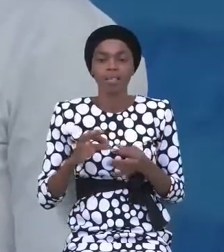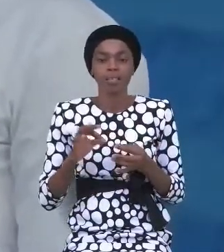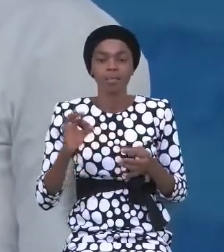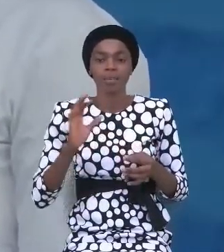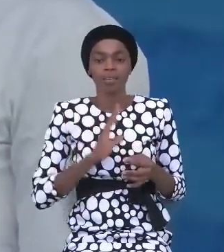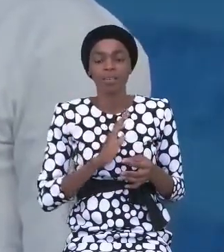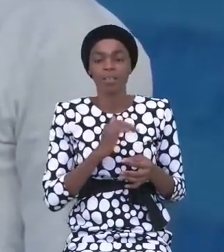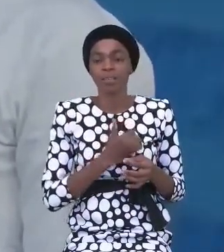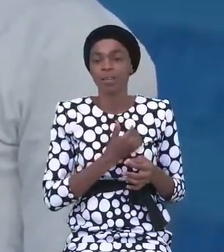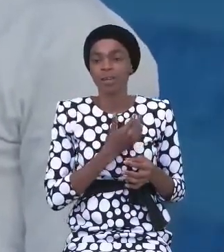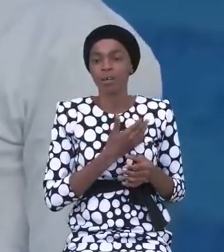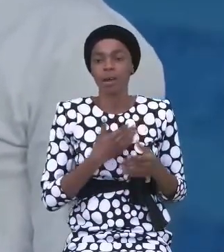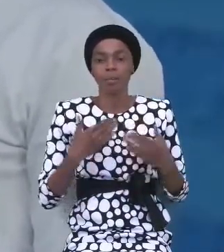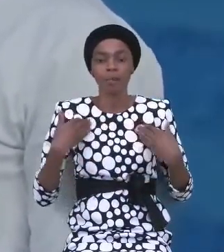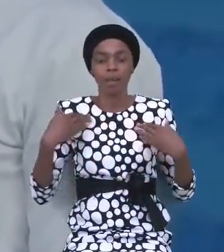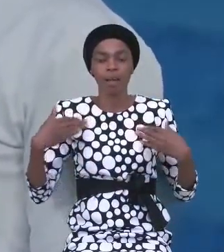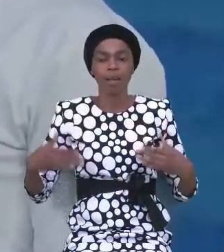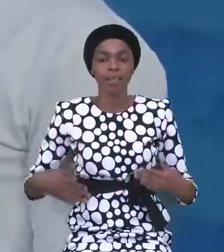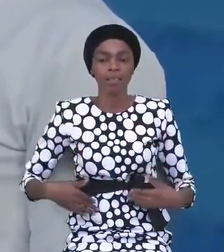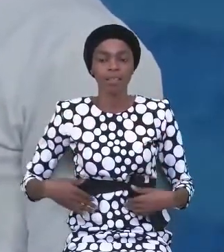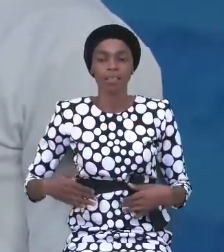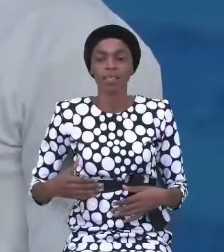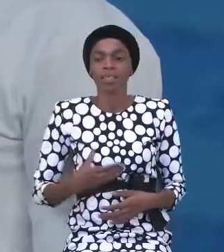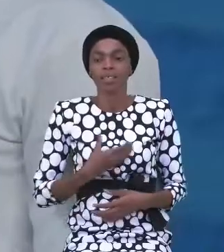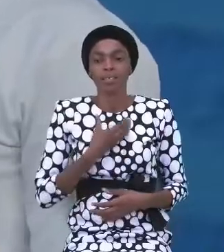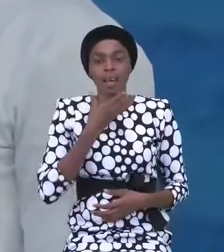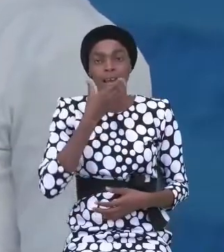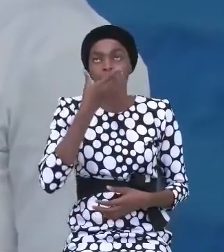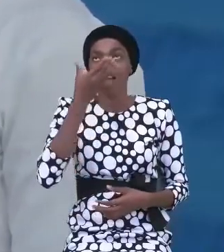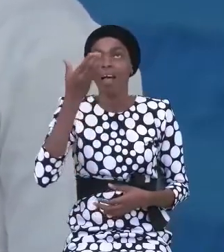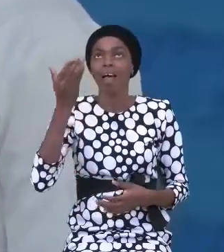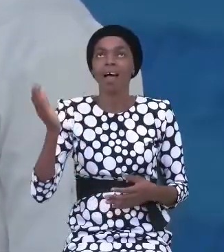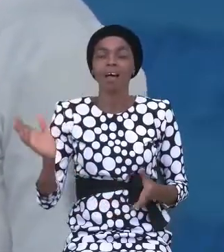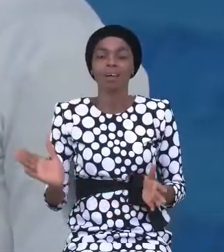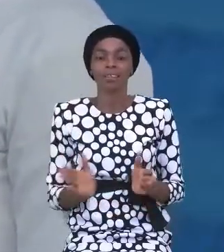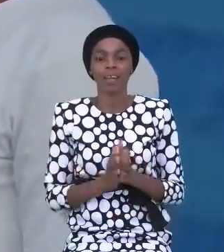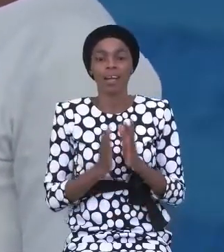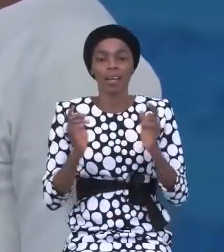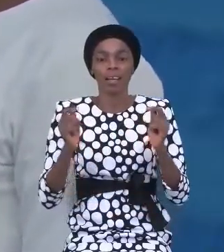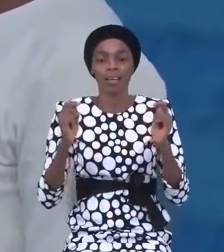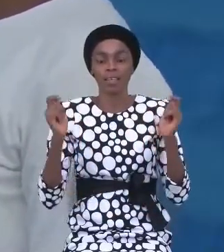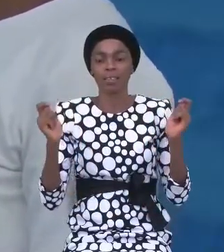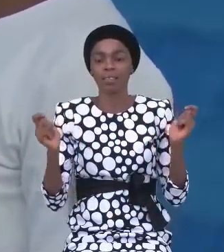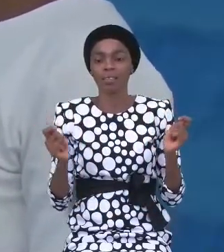My spirit, soul, and body shout